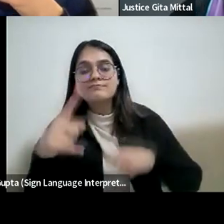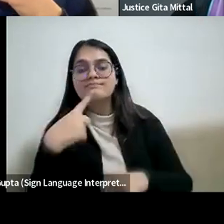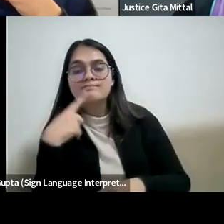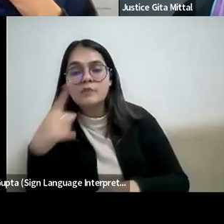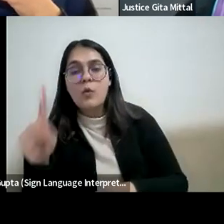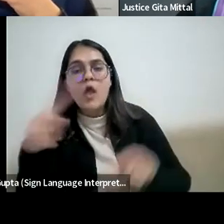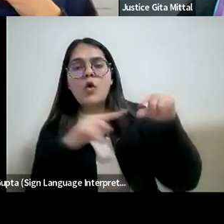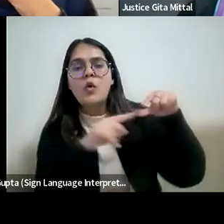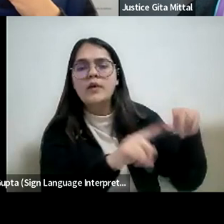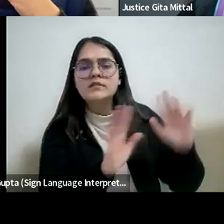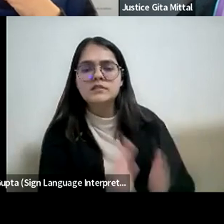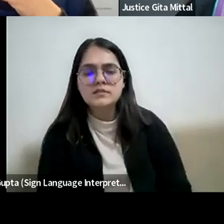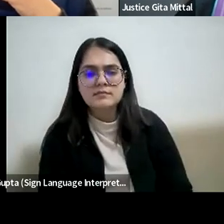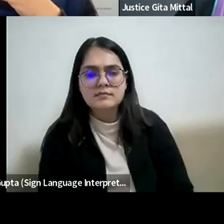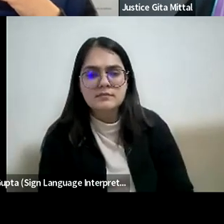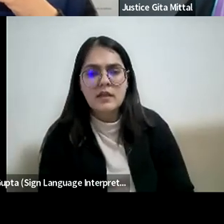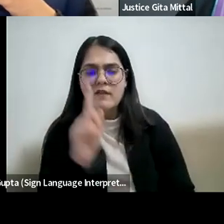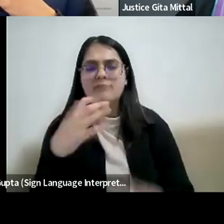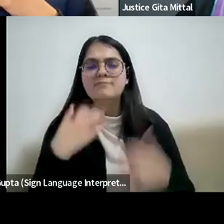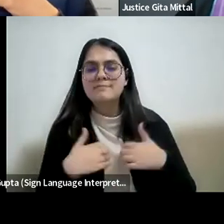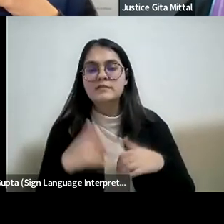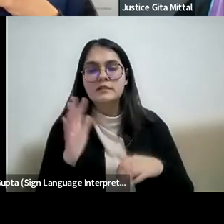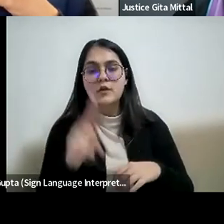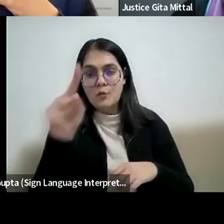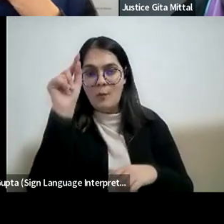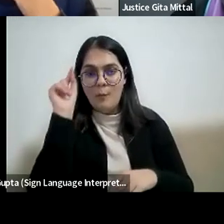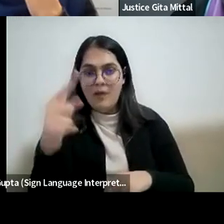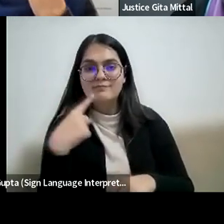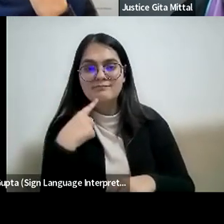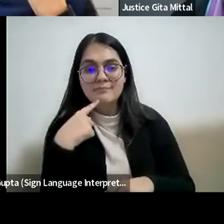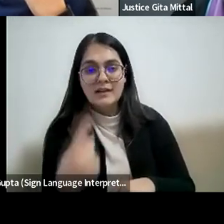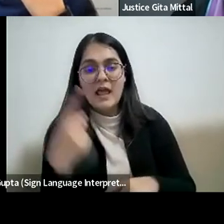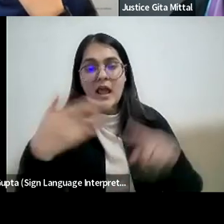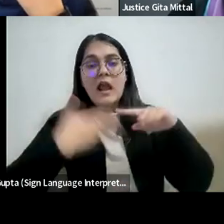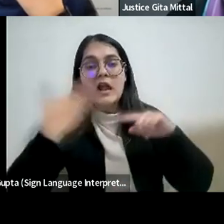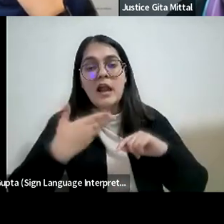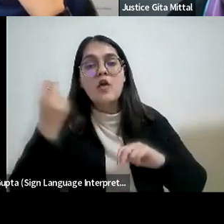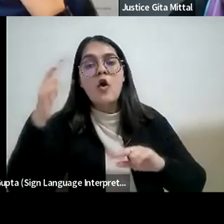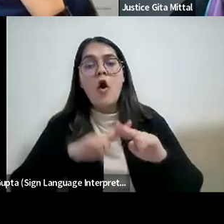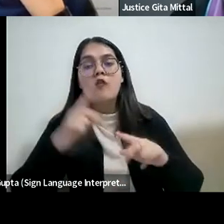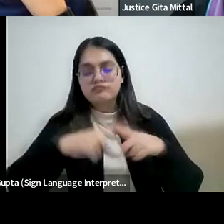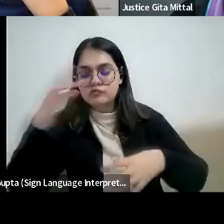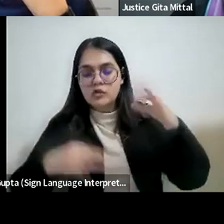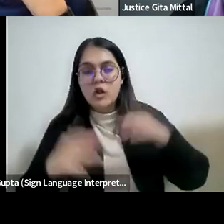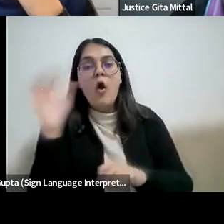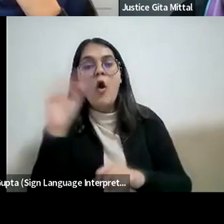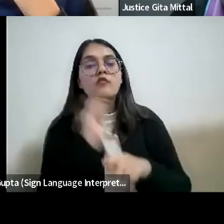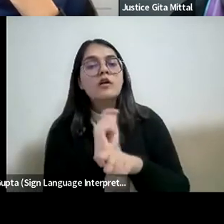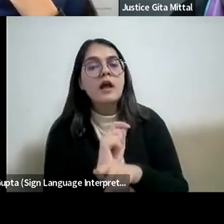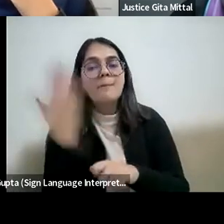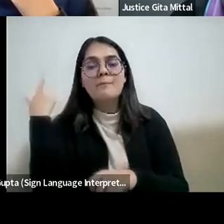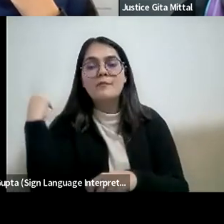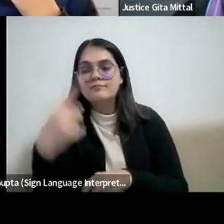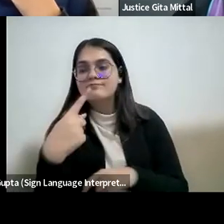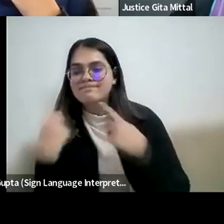also come in, which I think it'd be very interesting, because you made this point about the training of judicial officers when you went and spoke to them. And